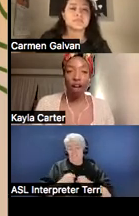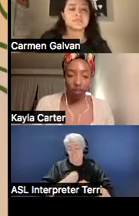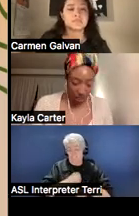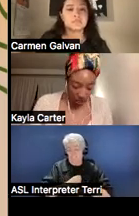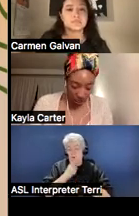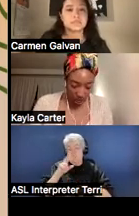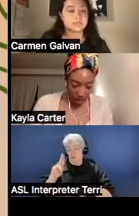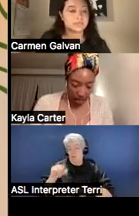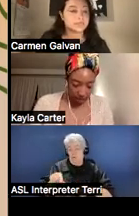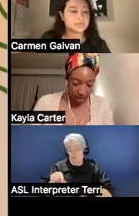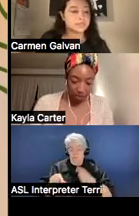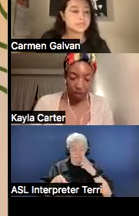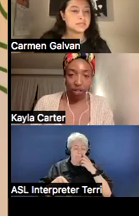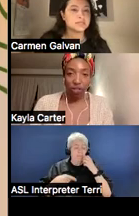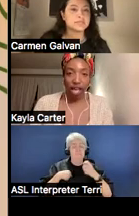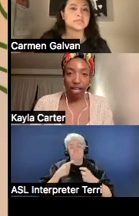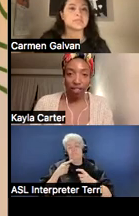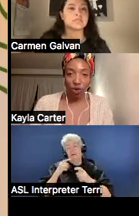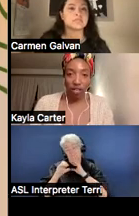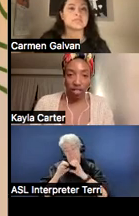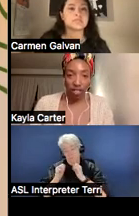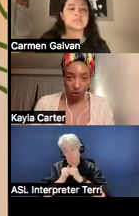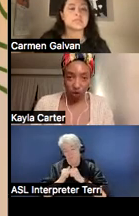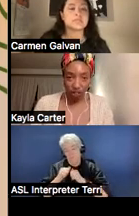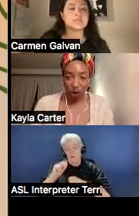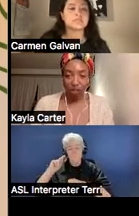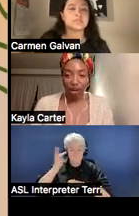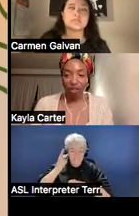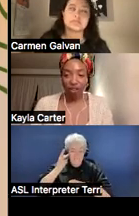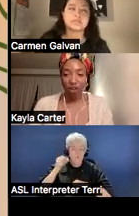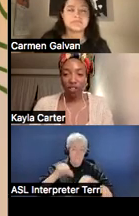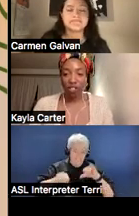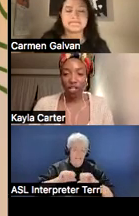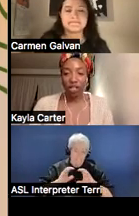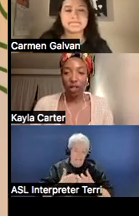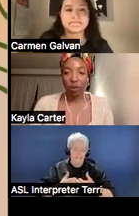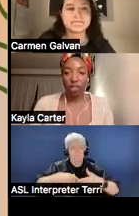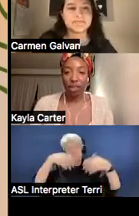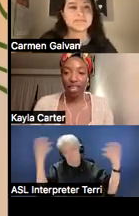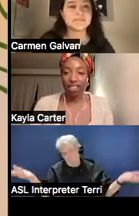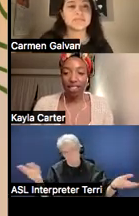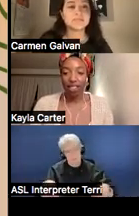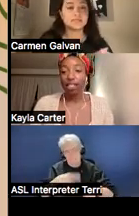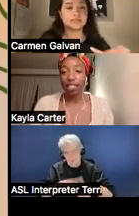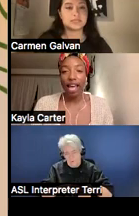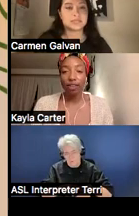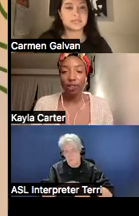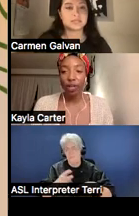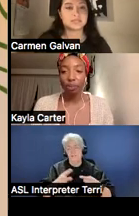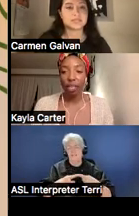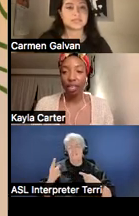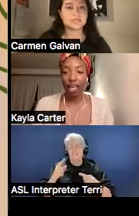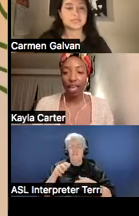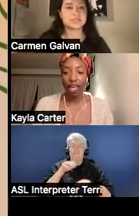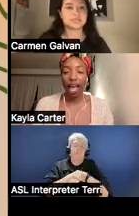had a conversation in a political science course, because of course, where else would I have a conversation with somebody that is that